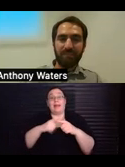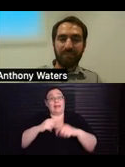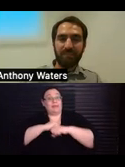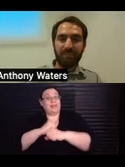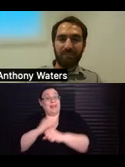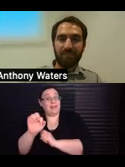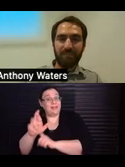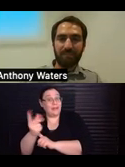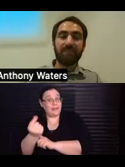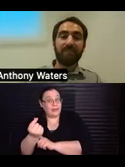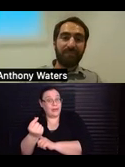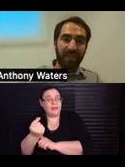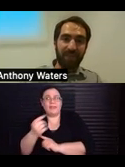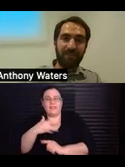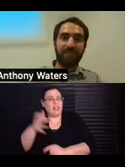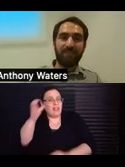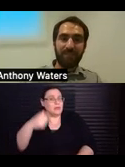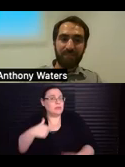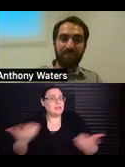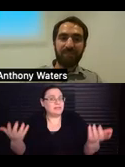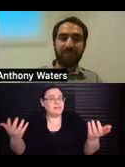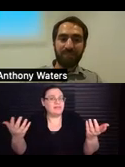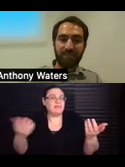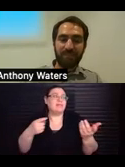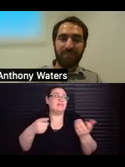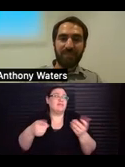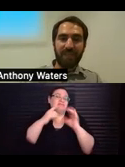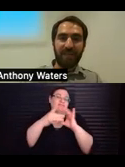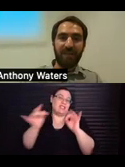being felt listened to, which you also highlighted.